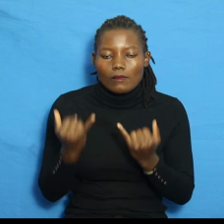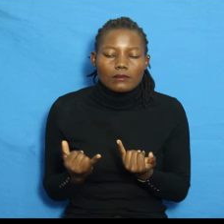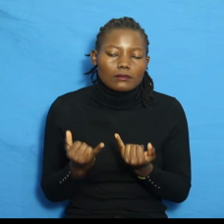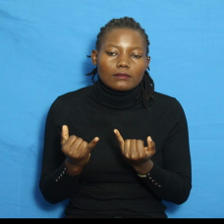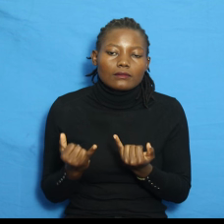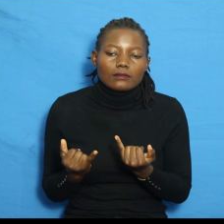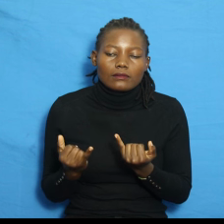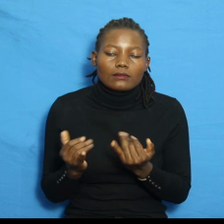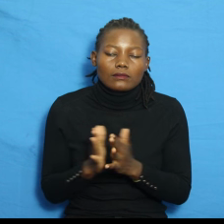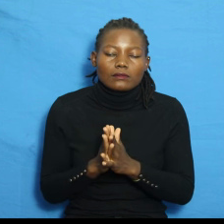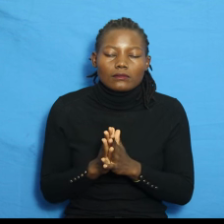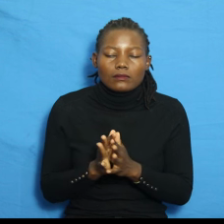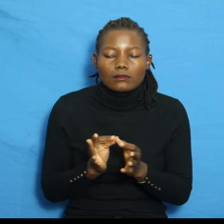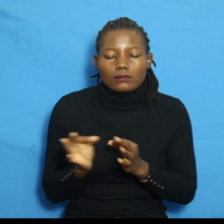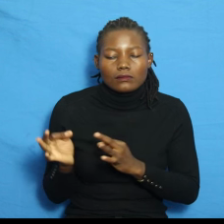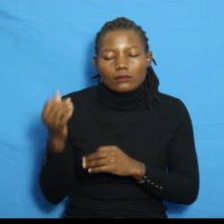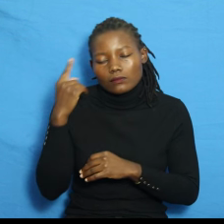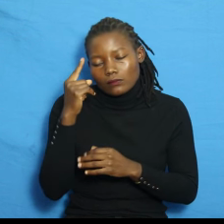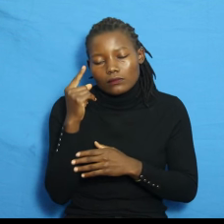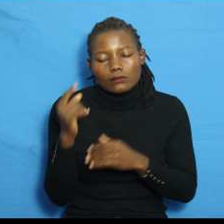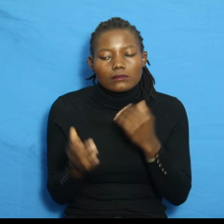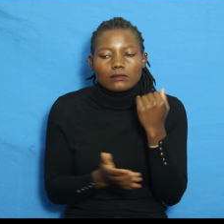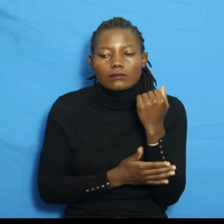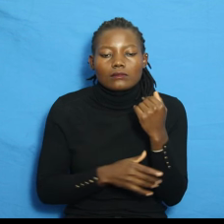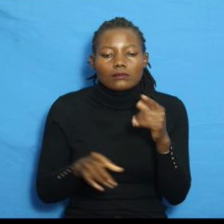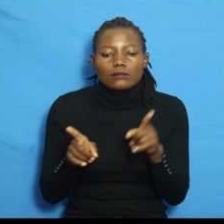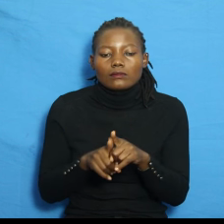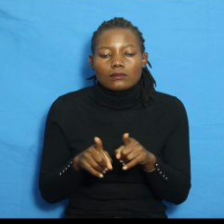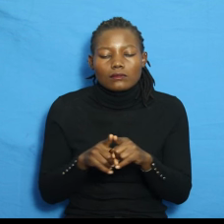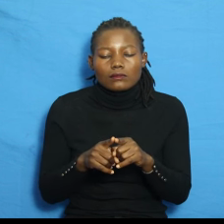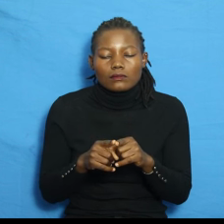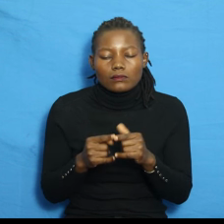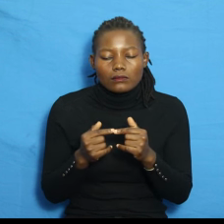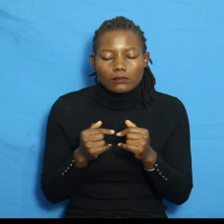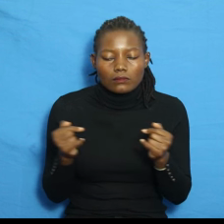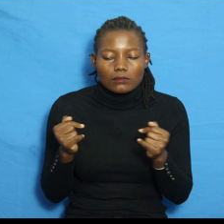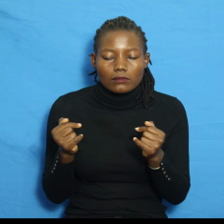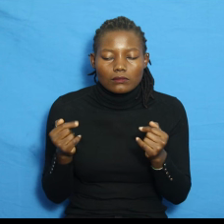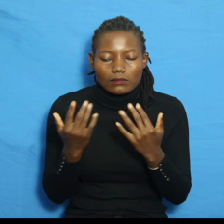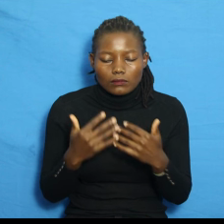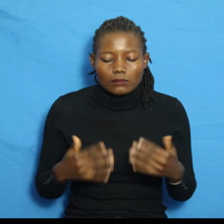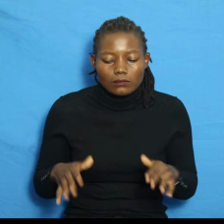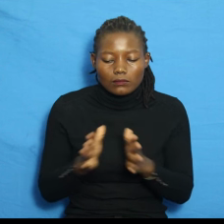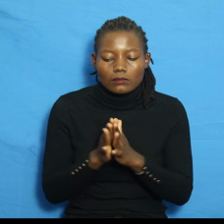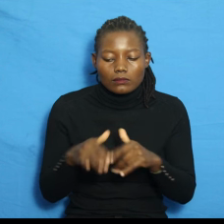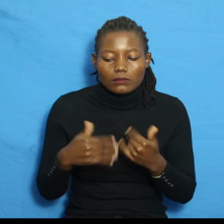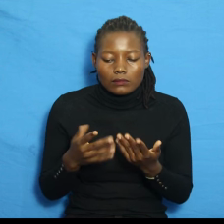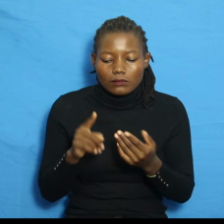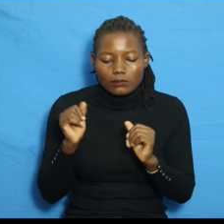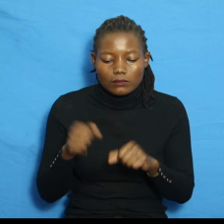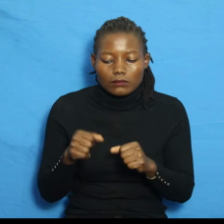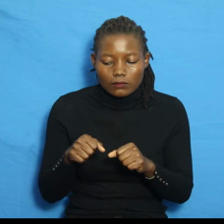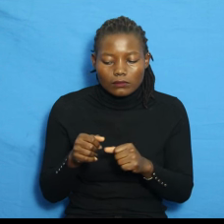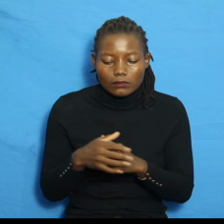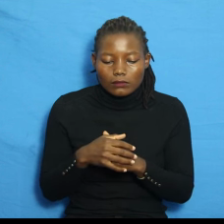see how to balance between now the length of the force arm vis-a-vis the length of the resistant arm,